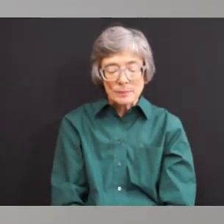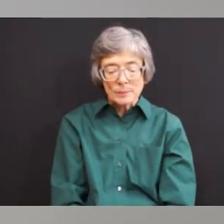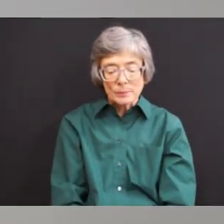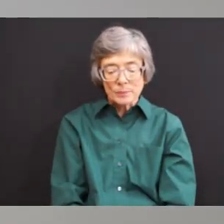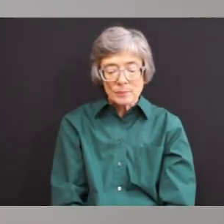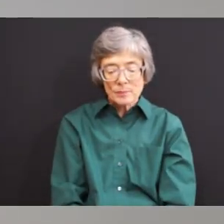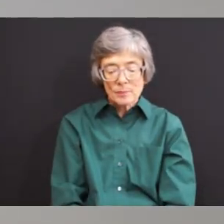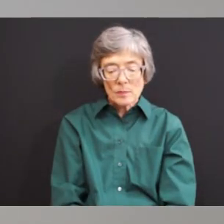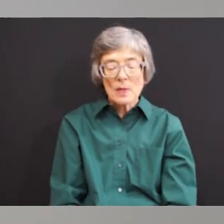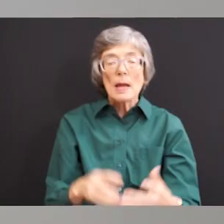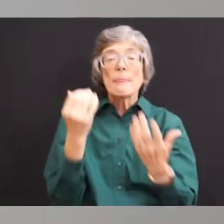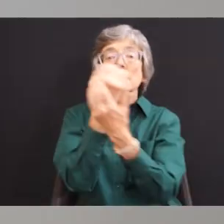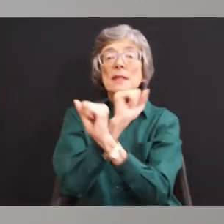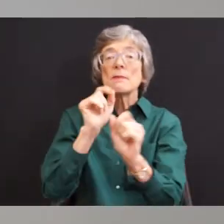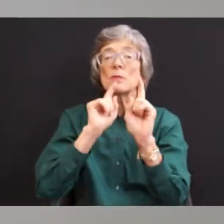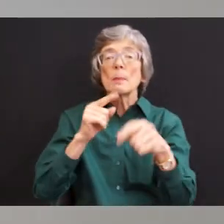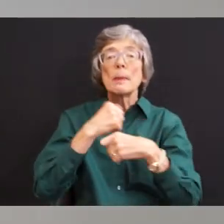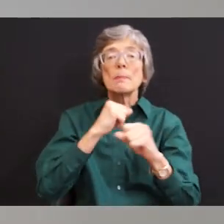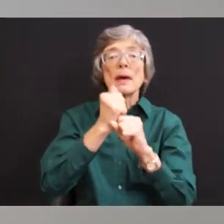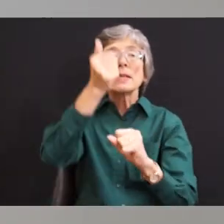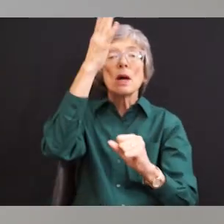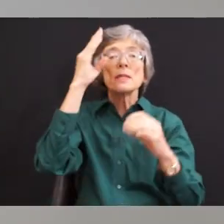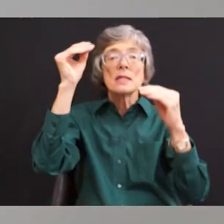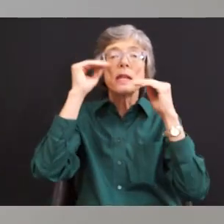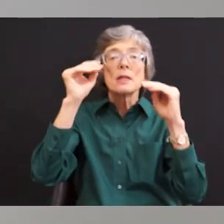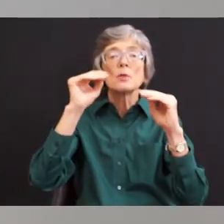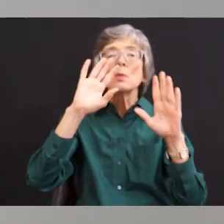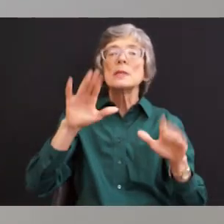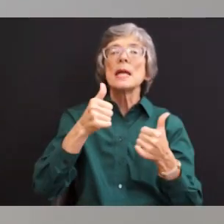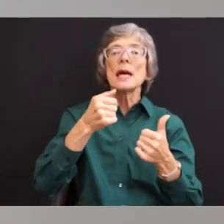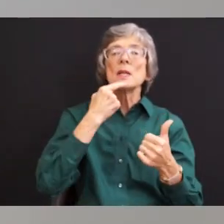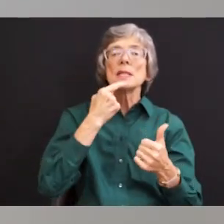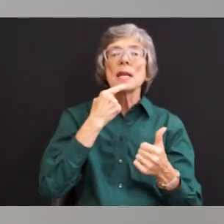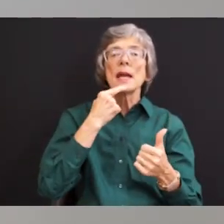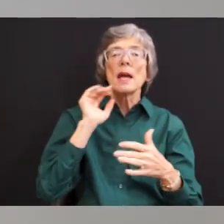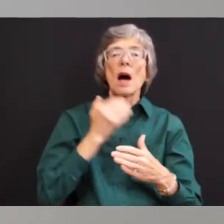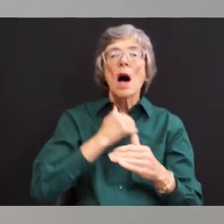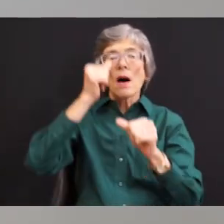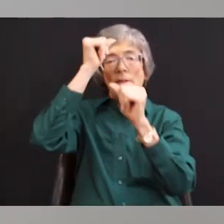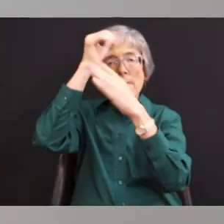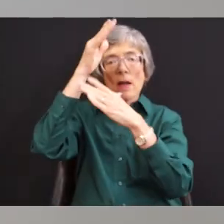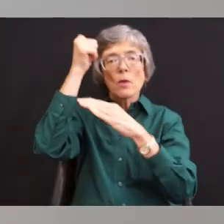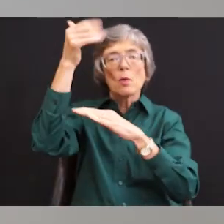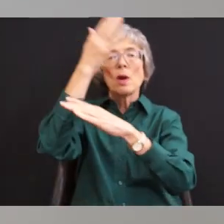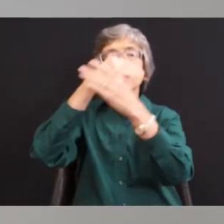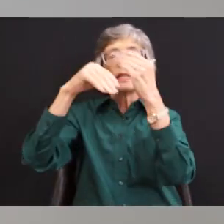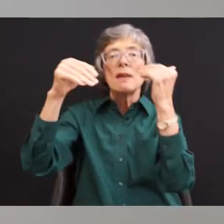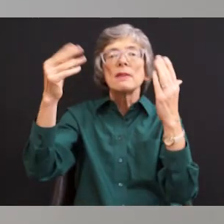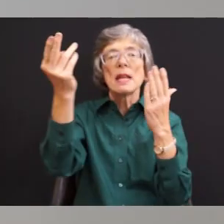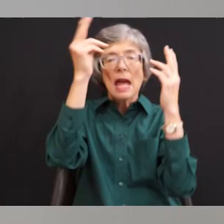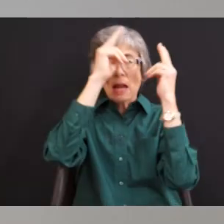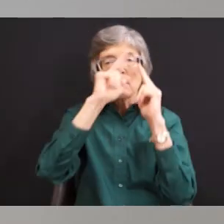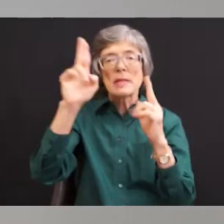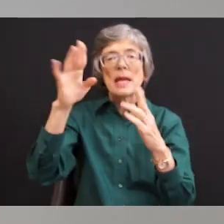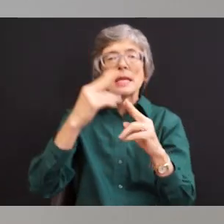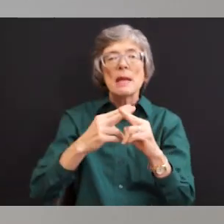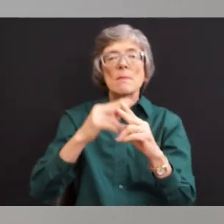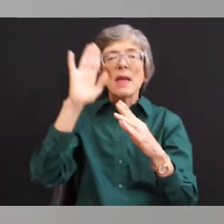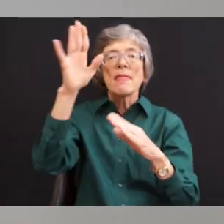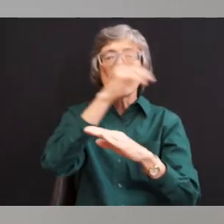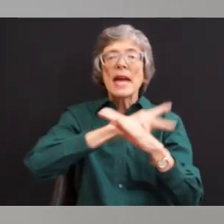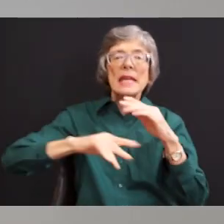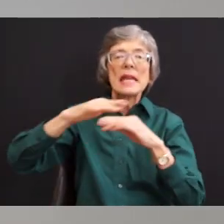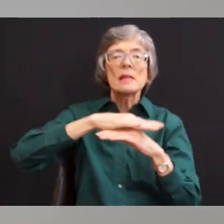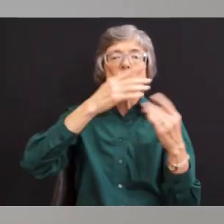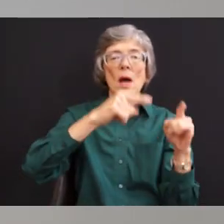Amen. At the Savior's command, informed by divine teaching, we dare to say, Our Father, who art in heaven, hallowed be thy name. Thy